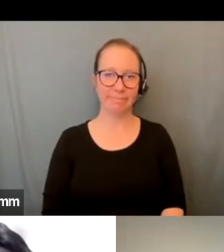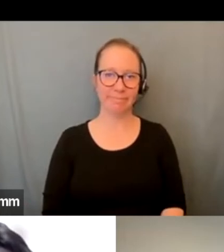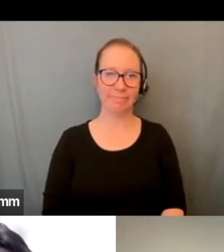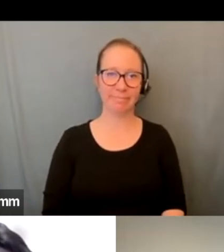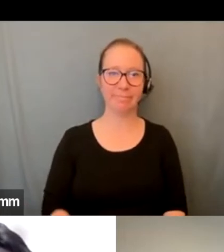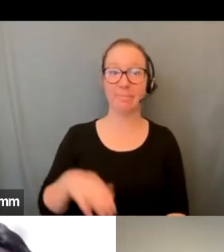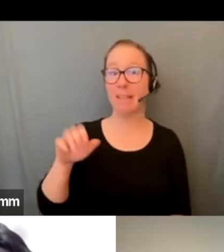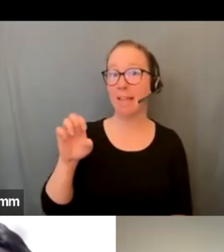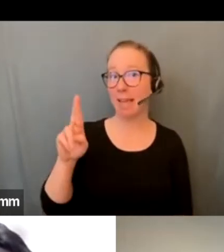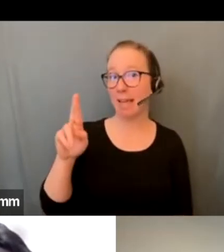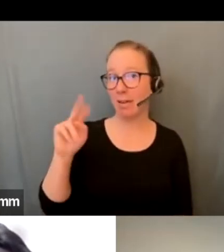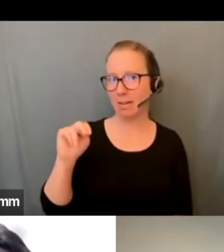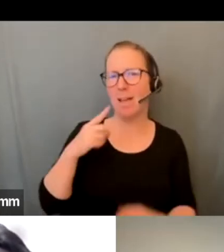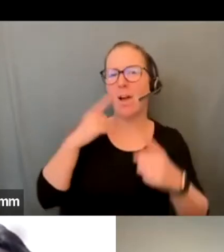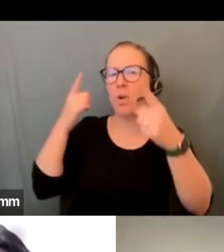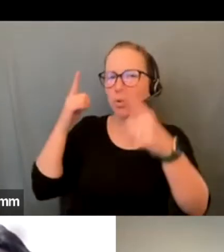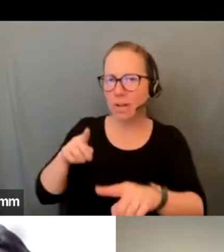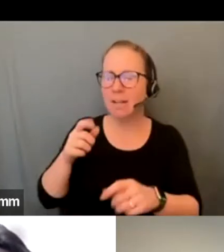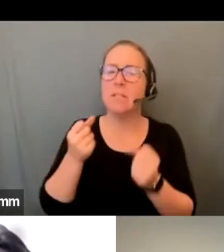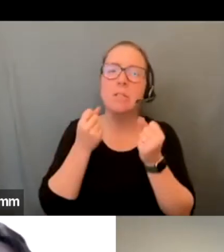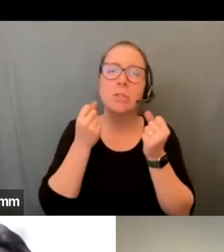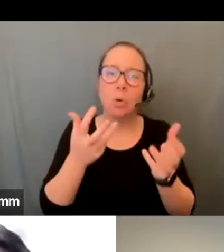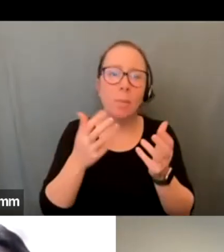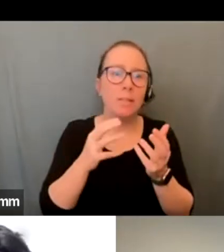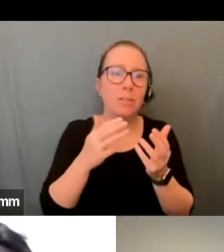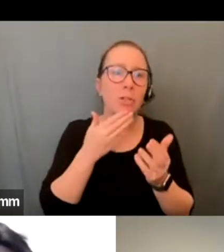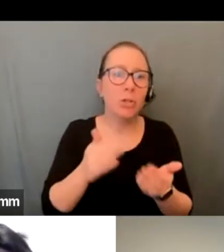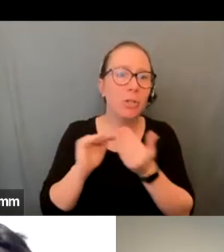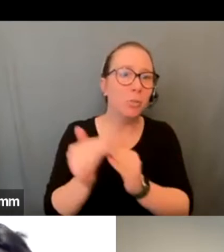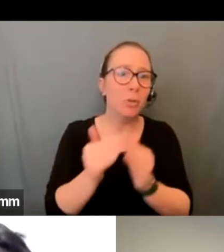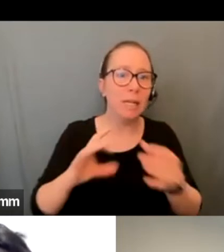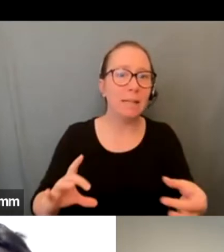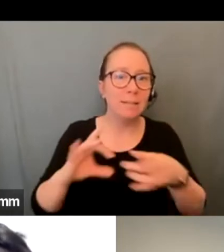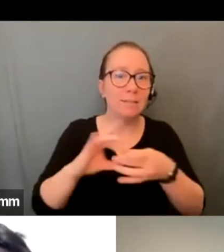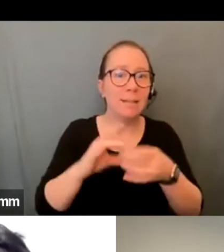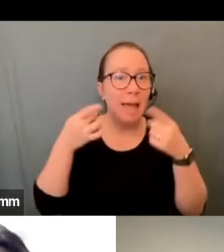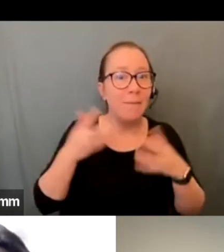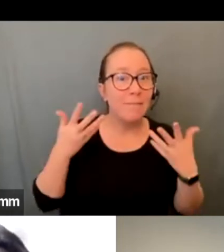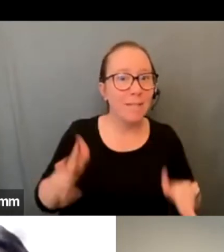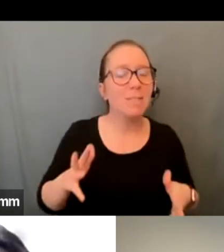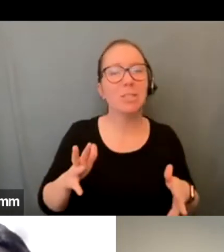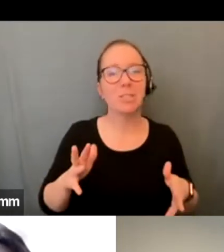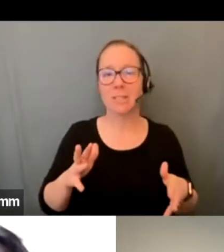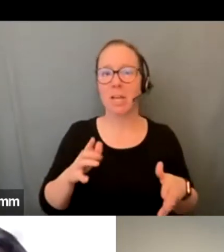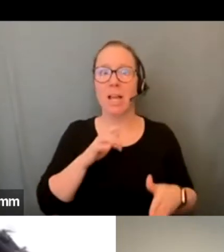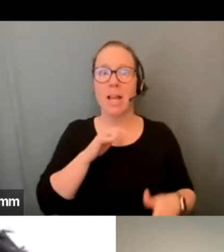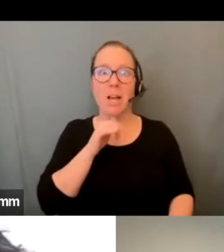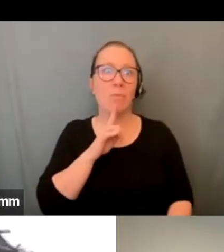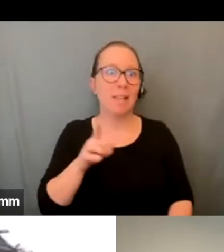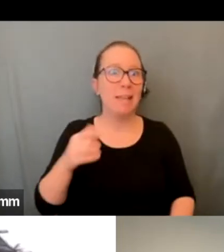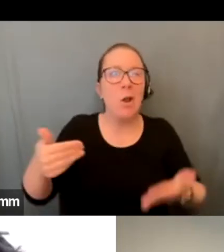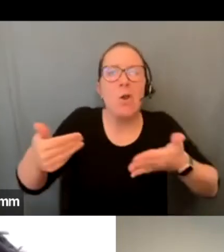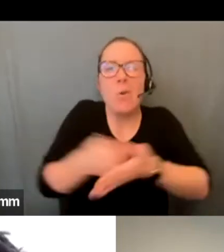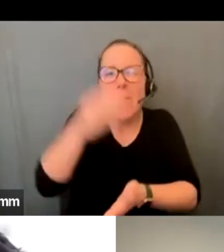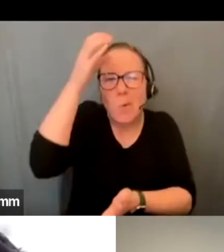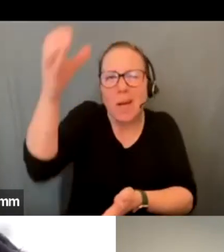Agreed. And there's so much great community connection already happening. But this isn't, we're not bringing a concept that's completely alien. We know